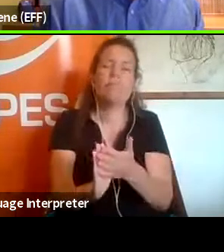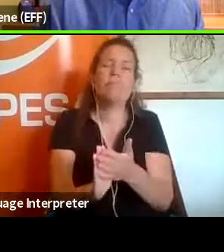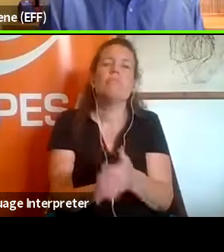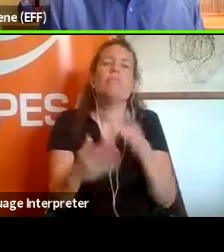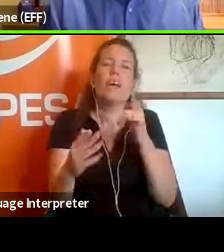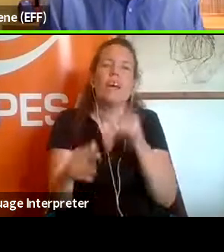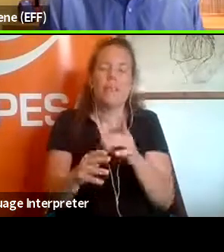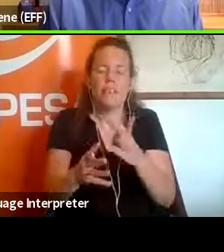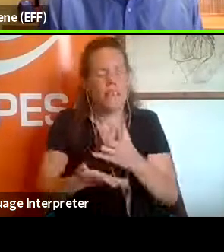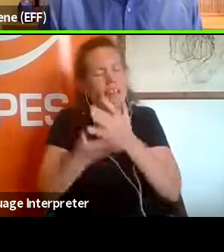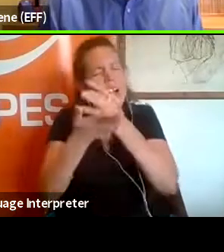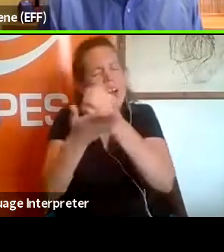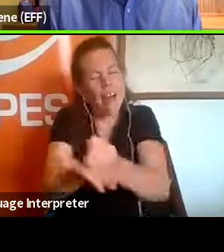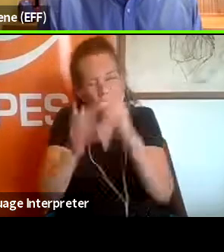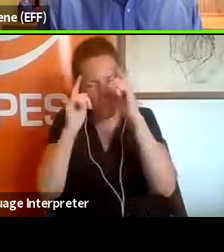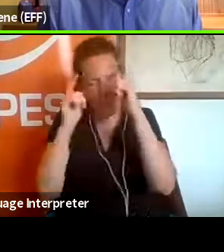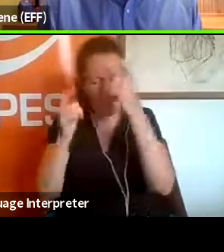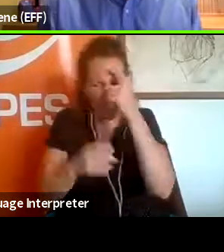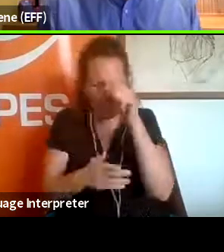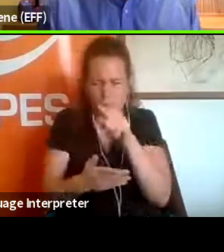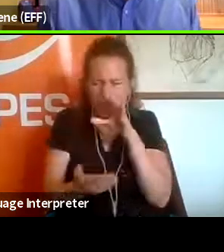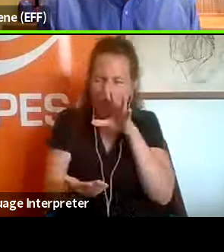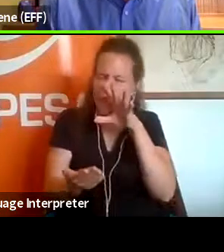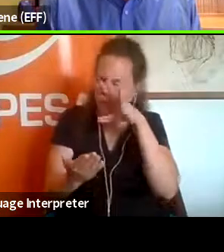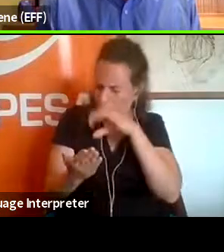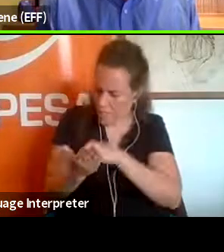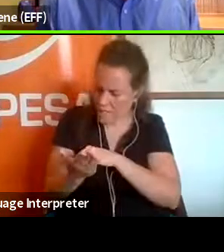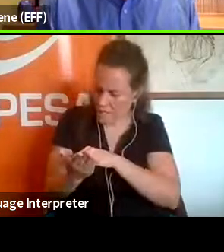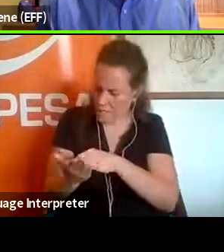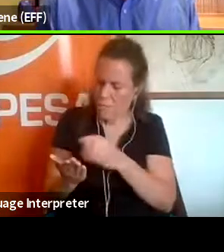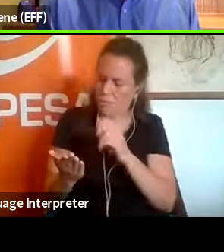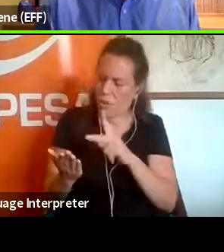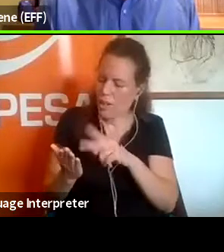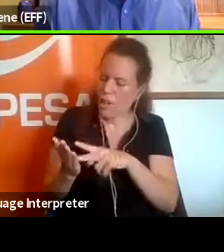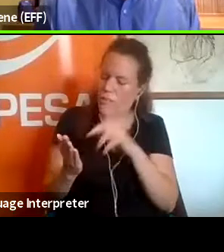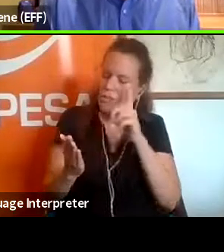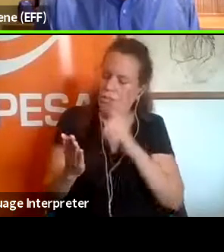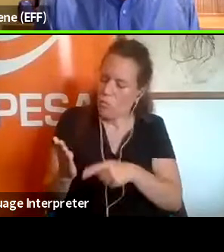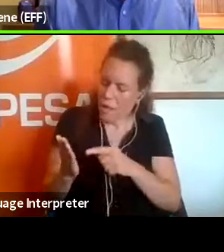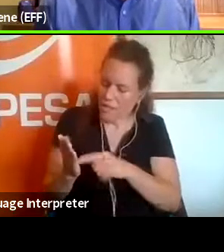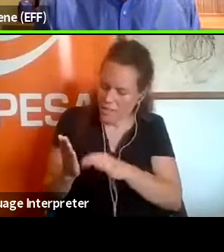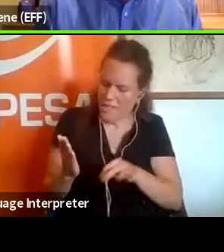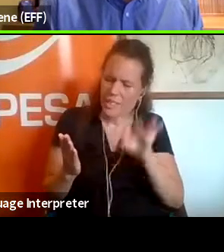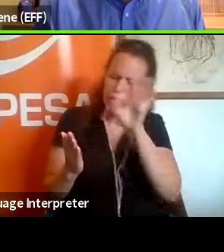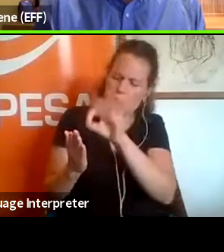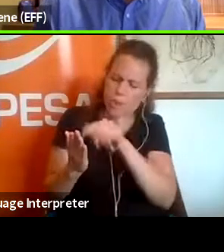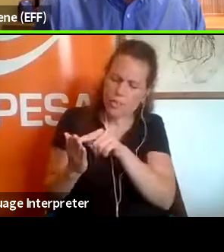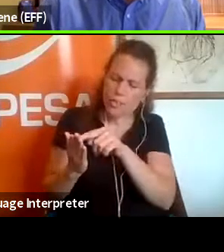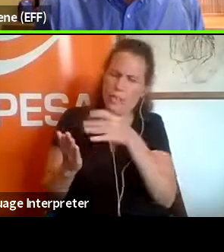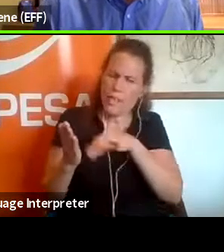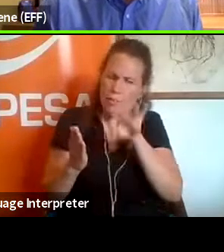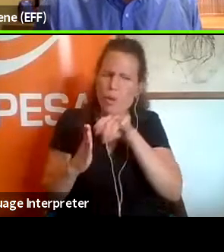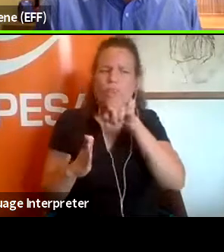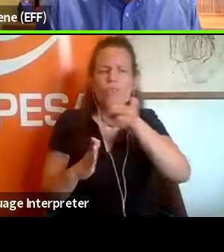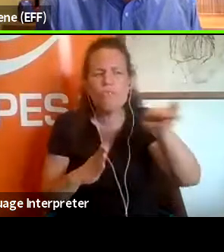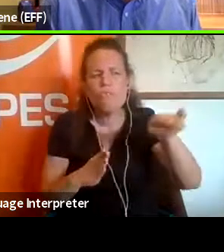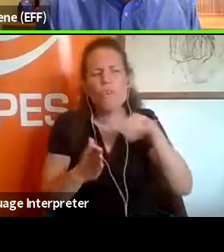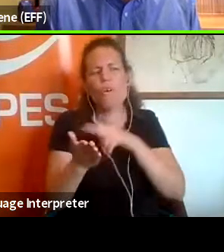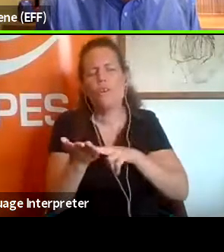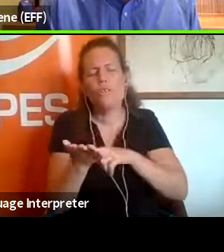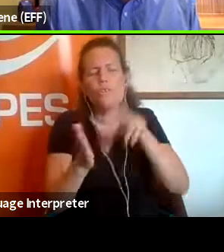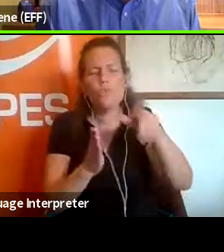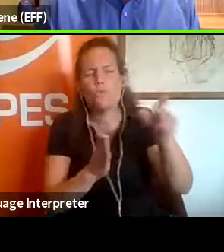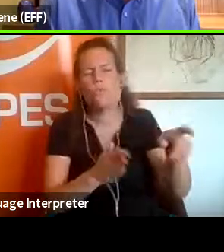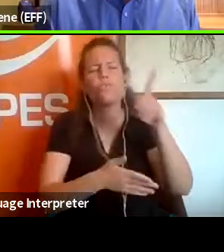identify what's important and what's important to users. And